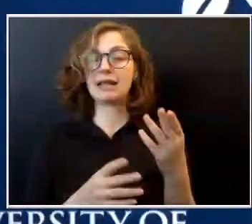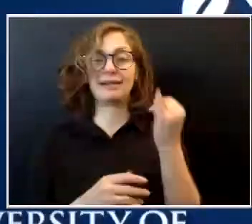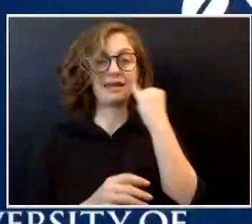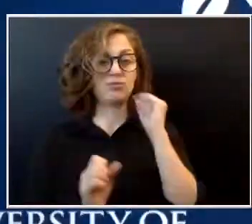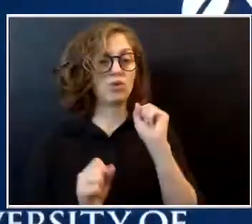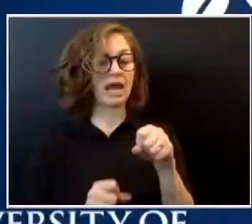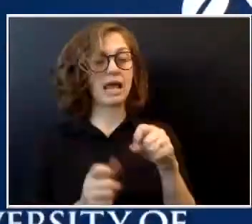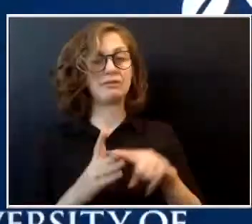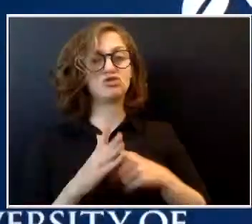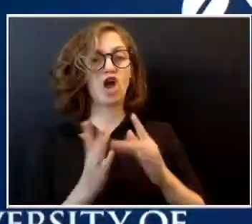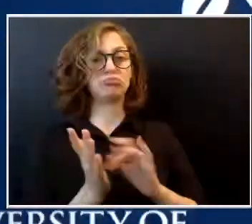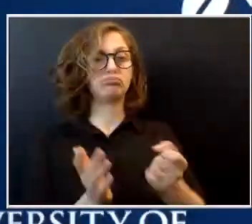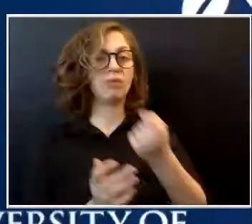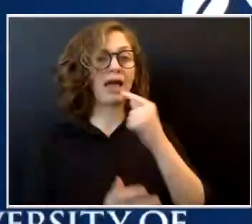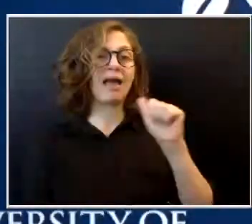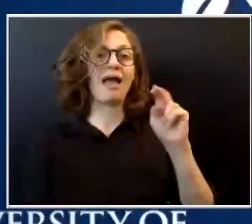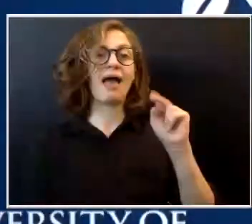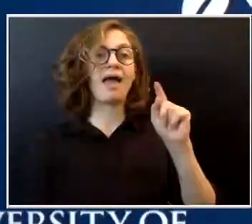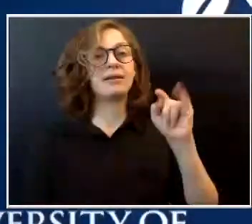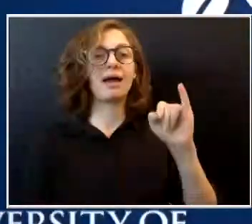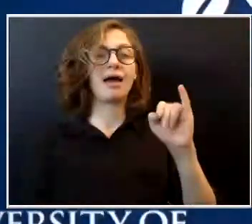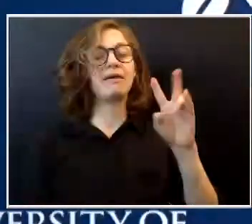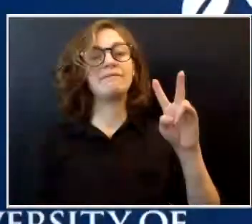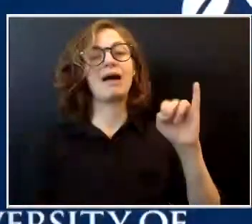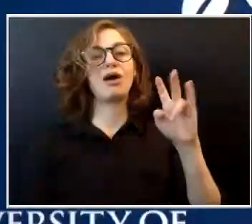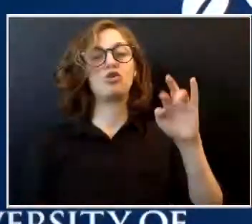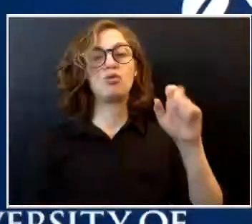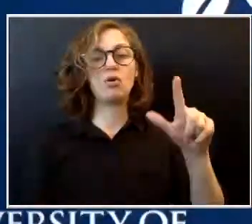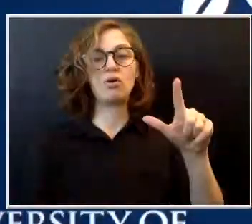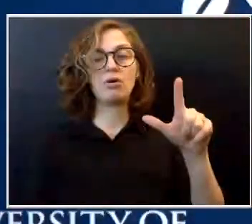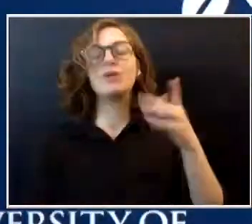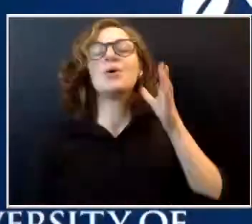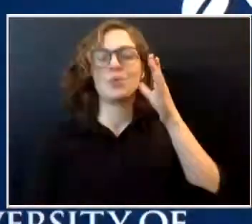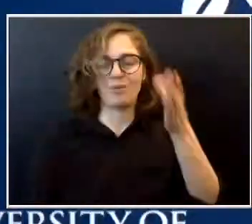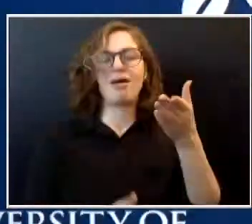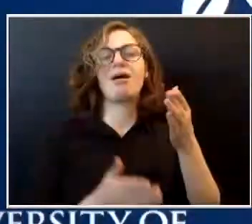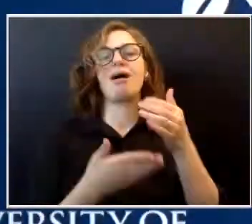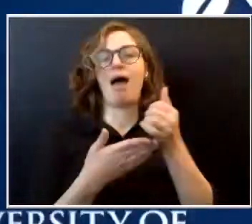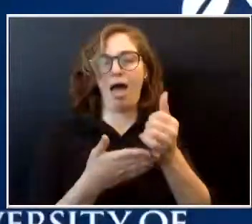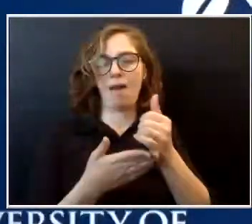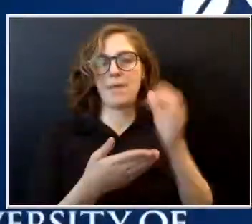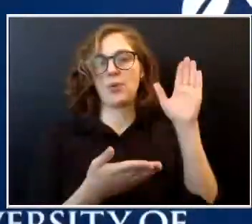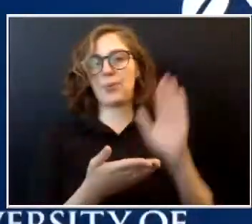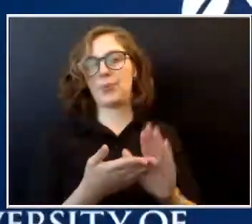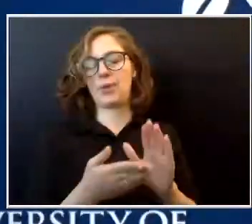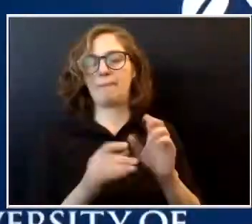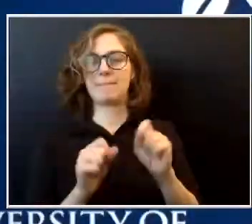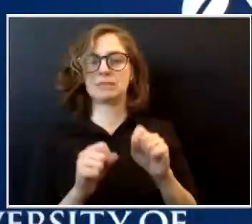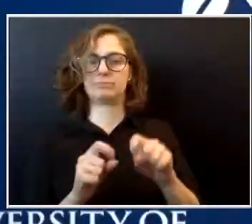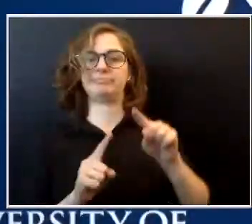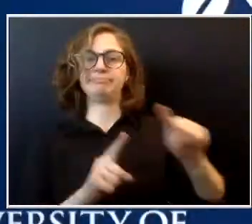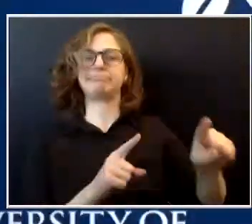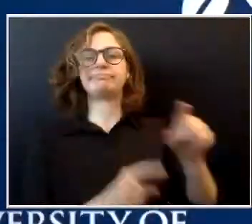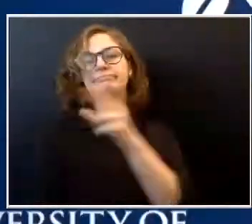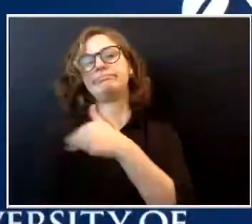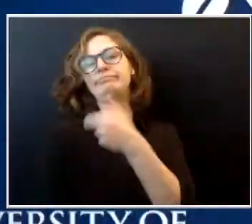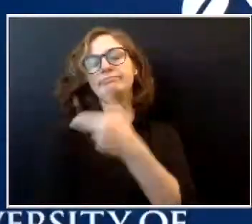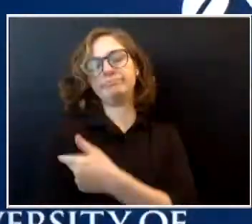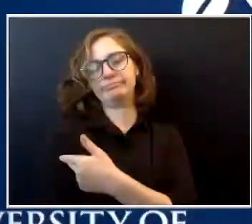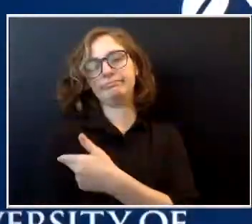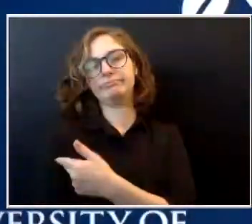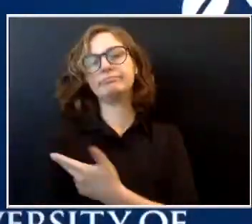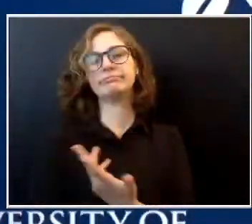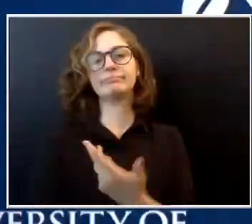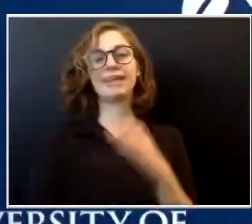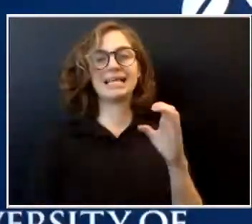reduce that chance that you are going to the hospital. CDC in some of those articles did cite just the fact that there